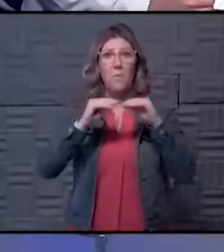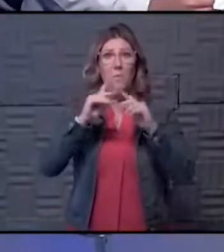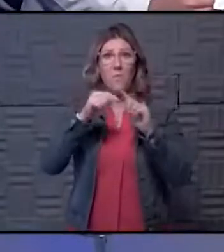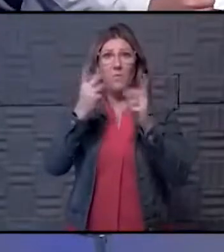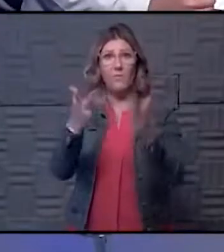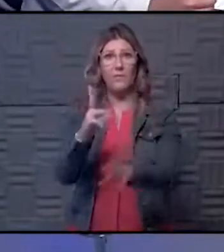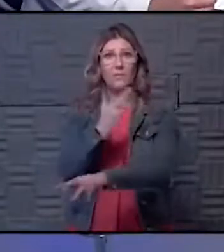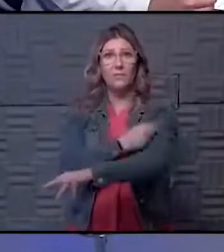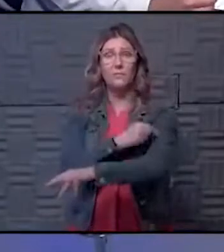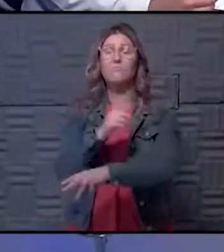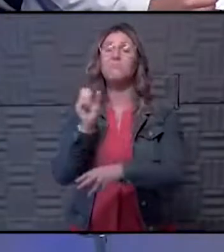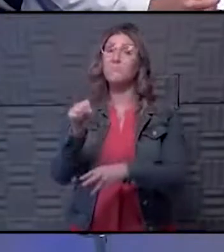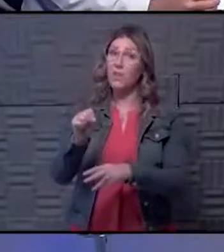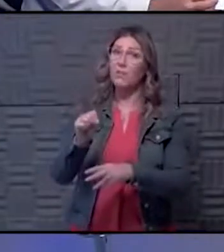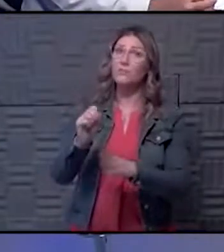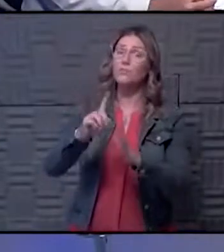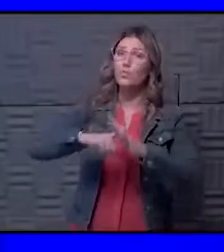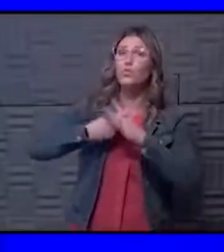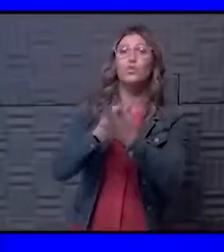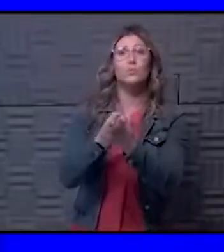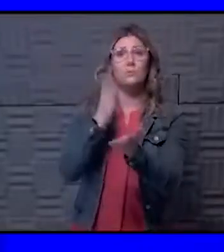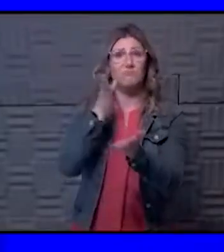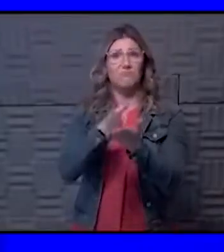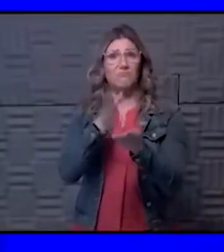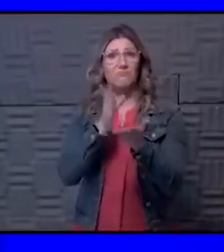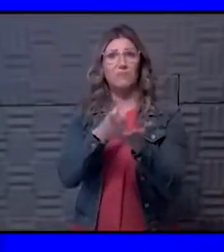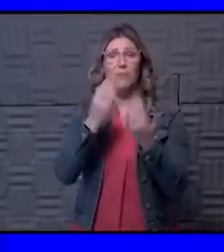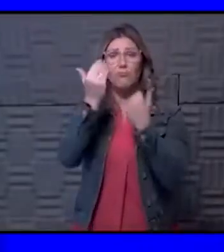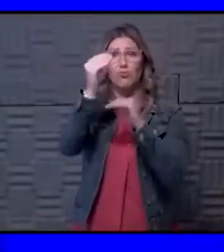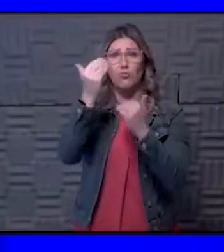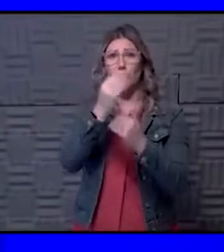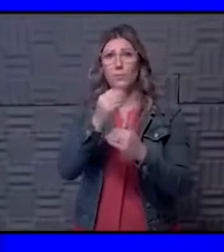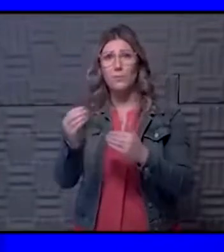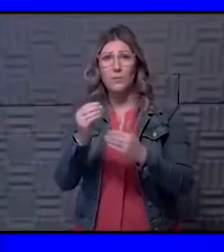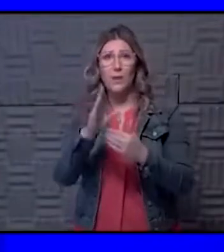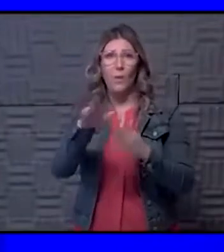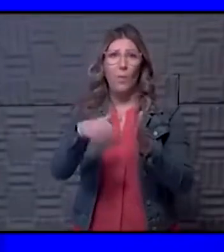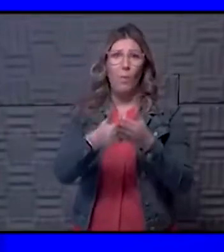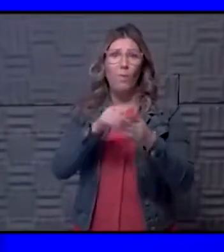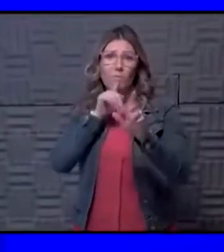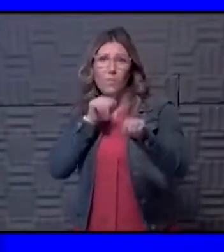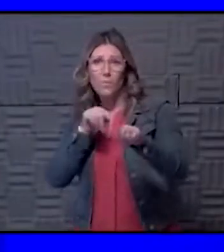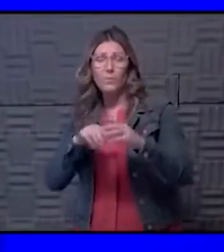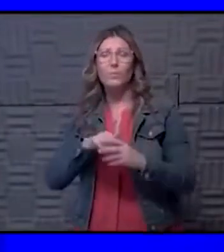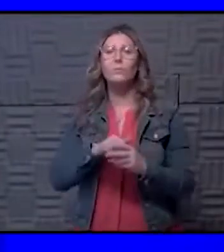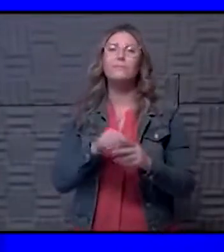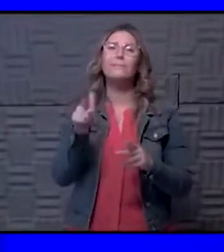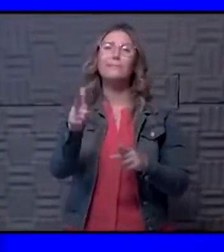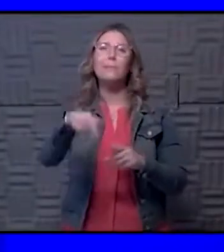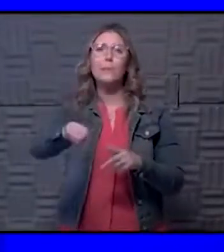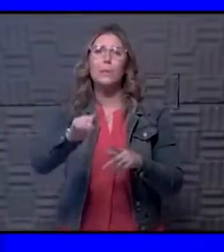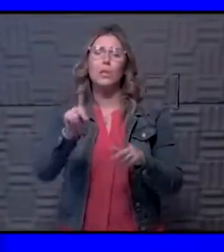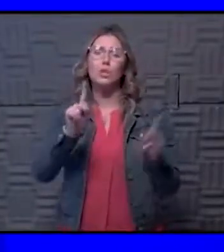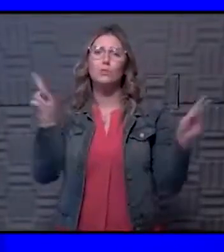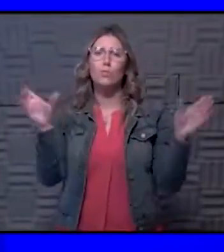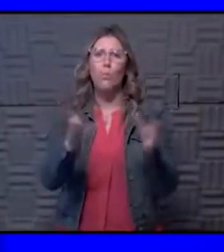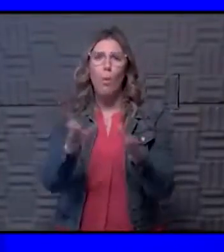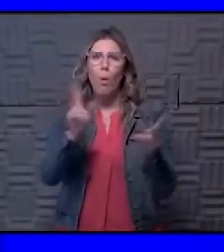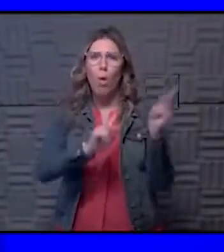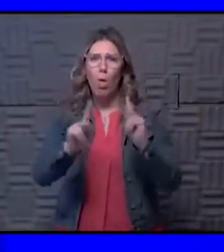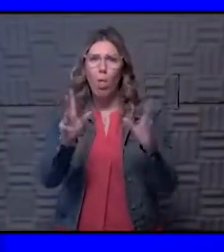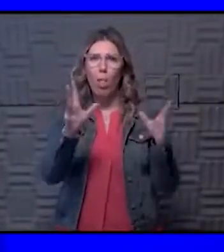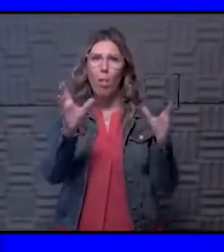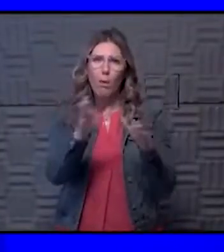they're starting to lift restrictions and mandates now. So obviously they have a smaller population, a smaller geographic